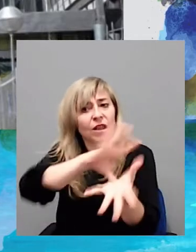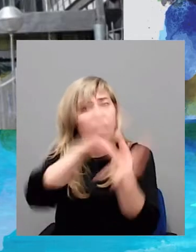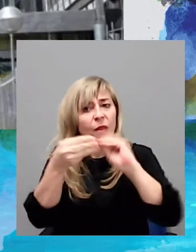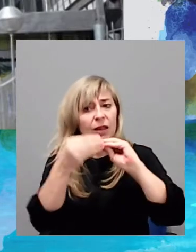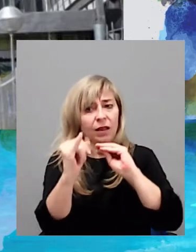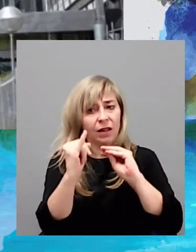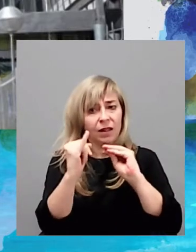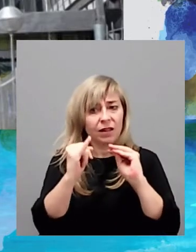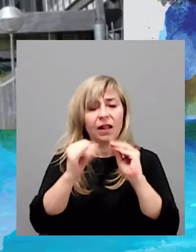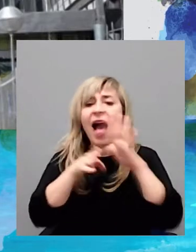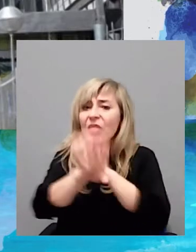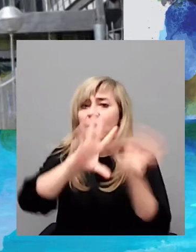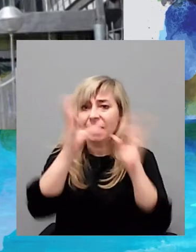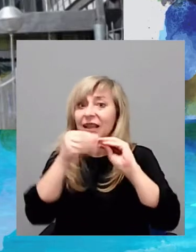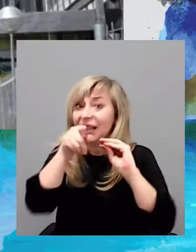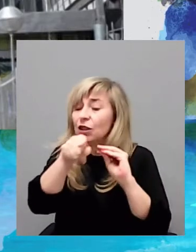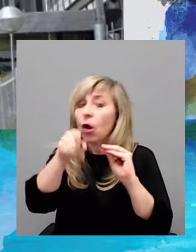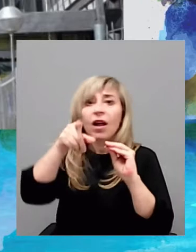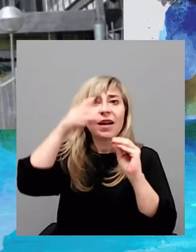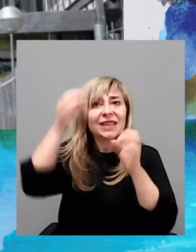our accessibility efforts.